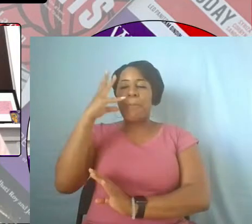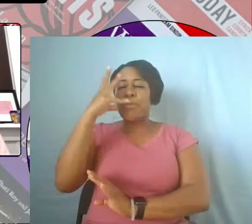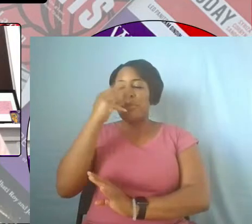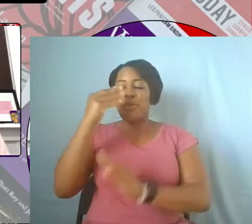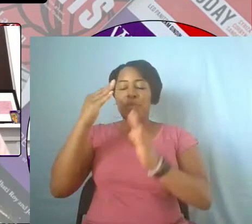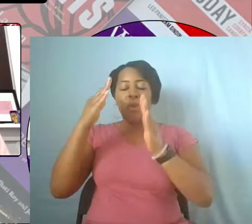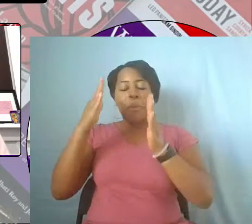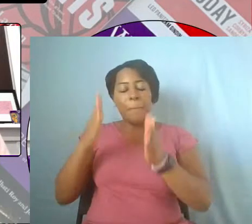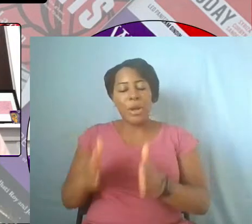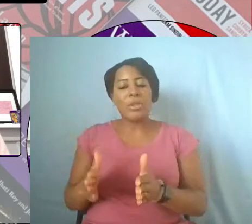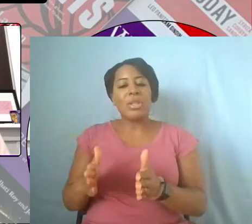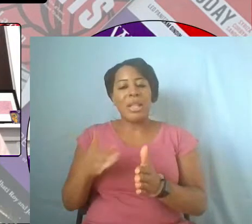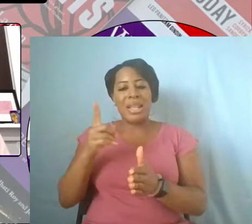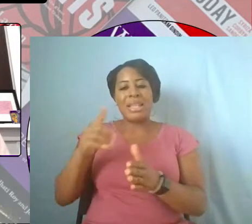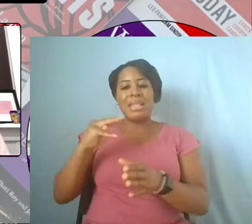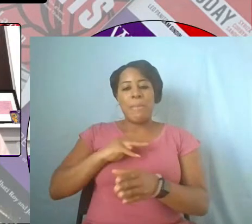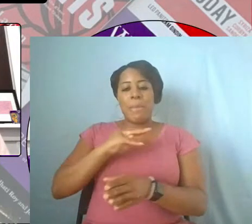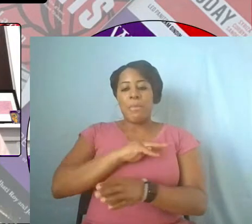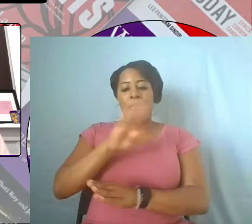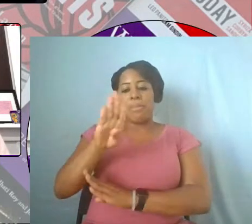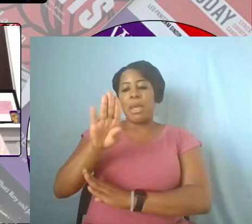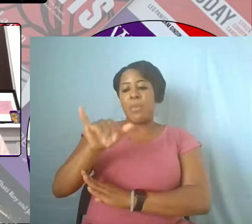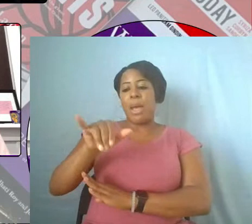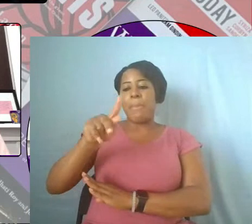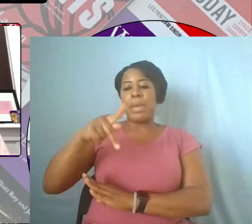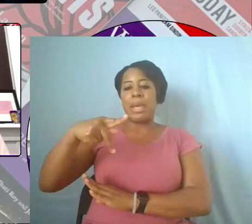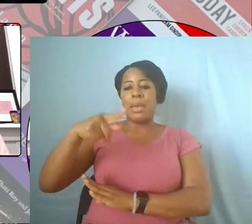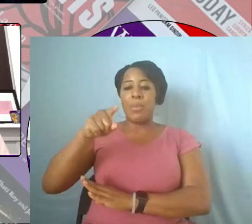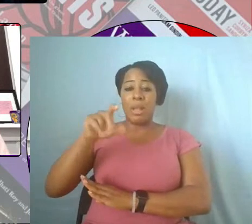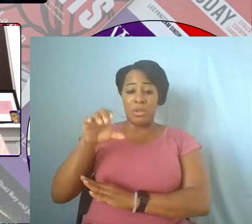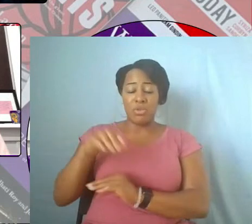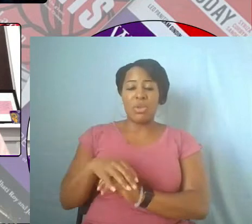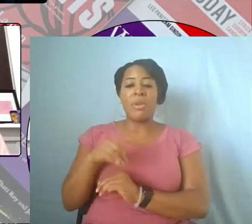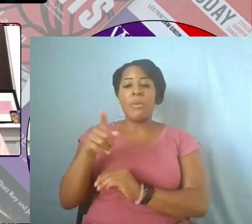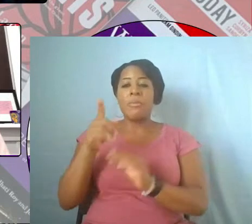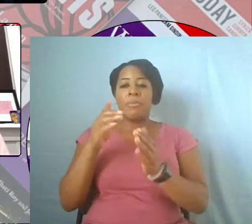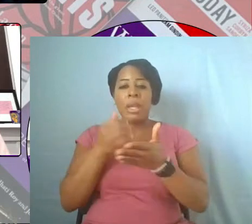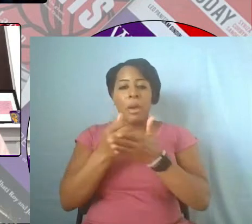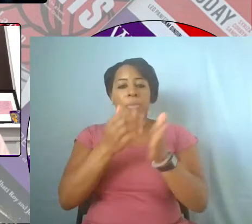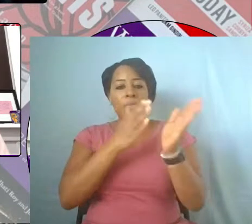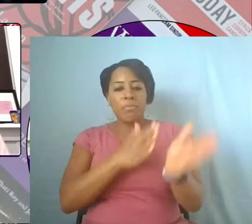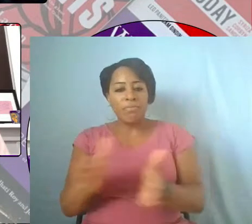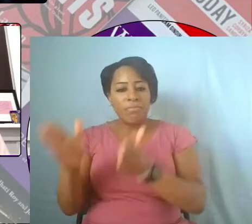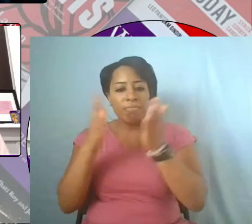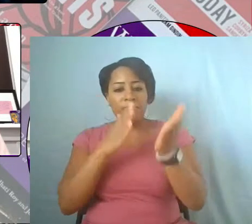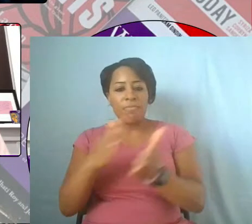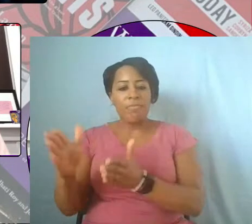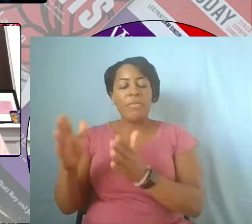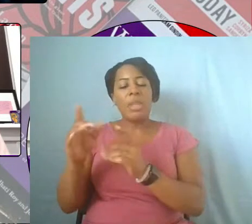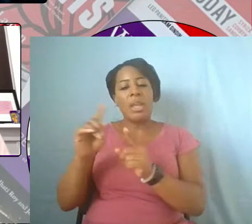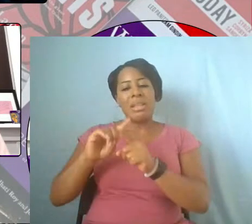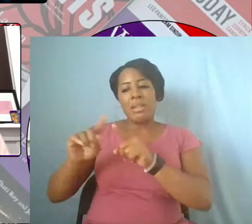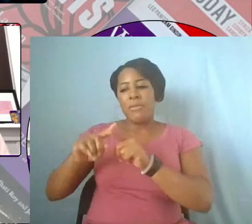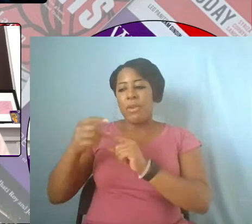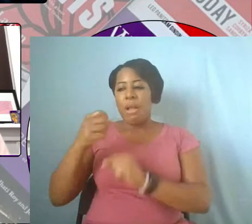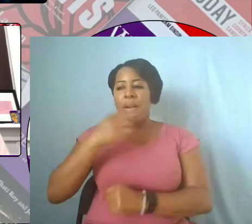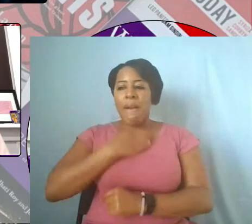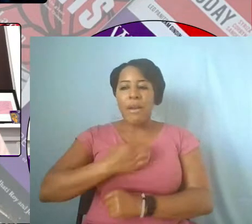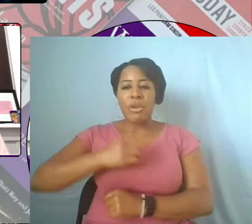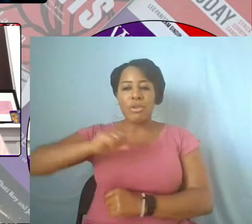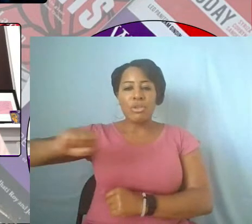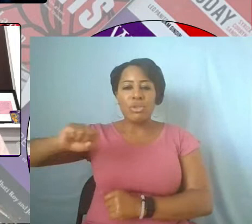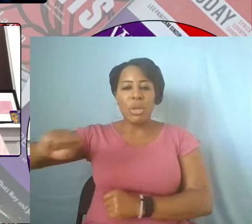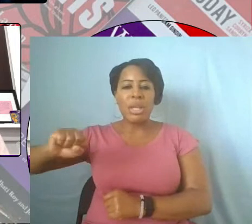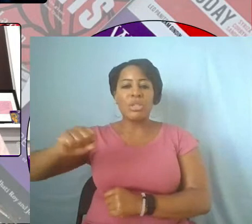of BYP 100. Jonathan helped organize mobilizations and hunger strikes to bring attention to the killing of Mike